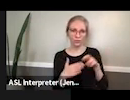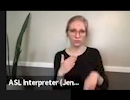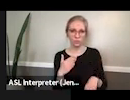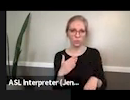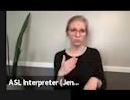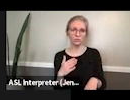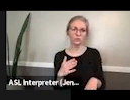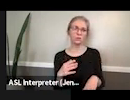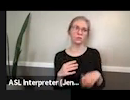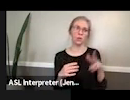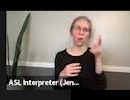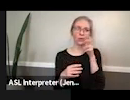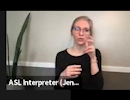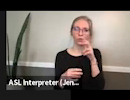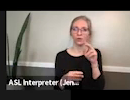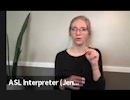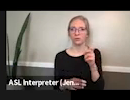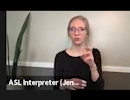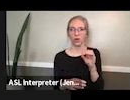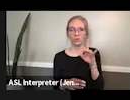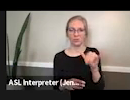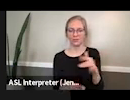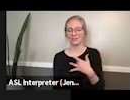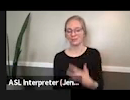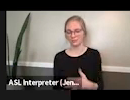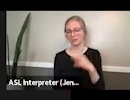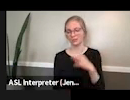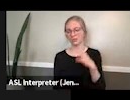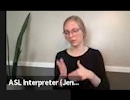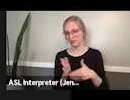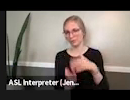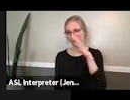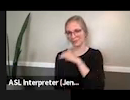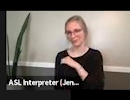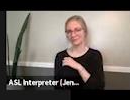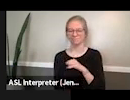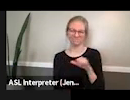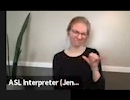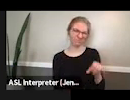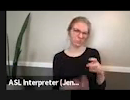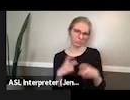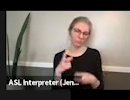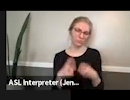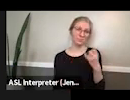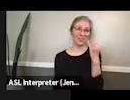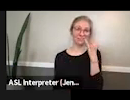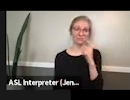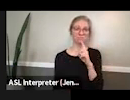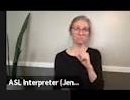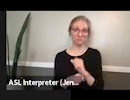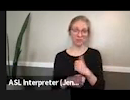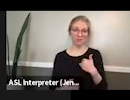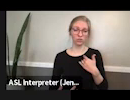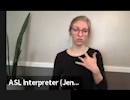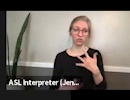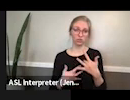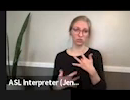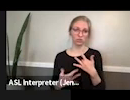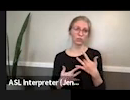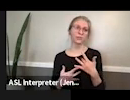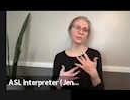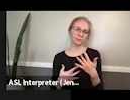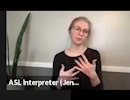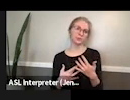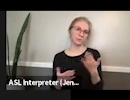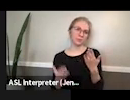auditory neuropathy is often missed, and that's a problem. So, you know, if there are real concerns, you might want to talk